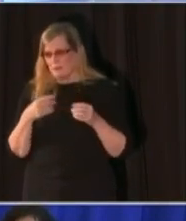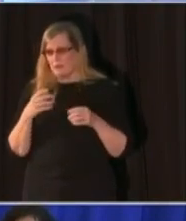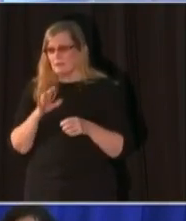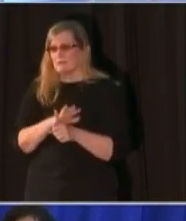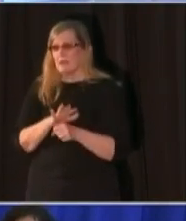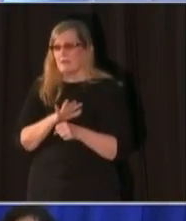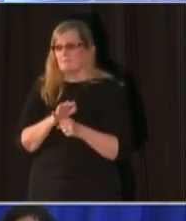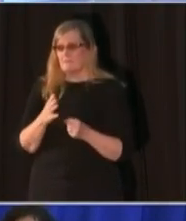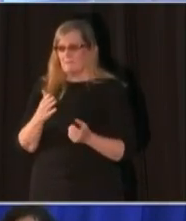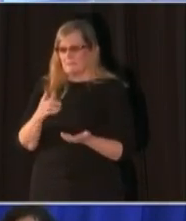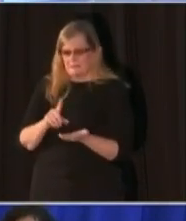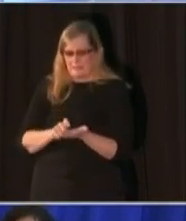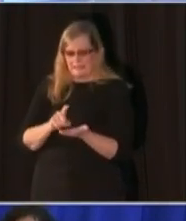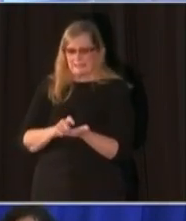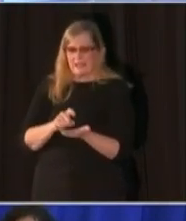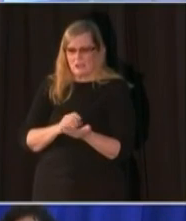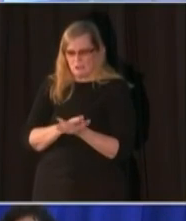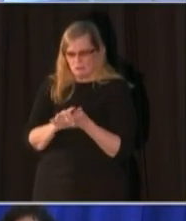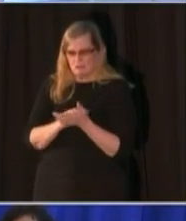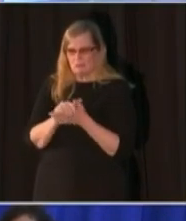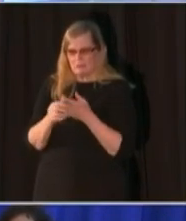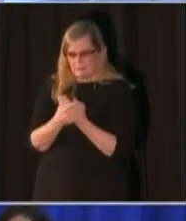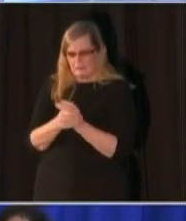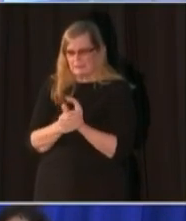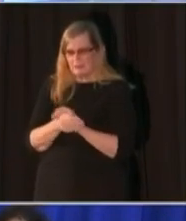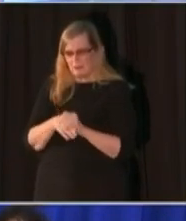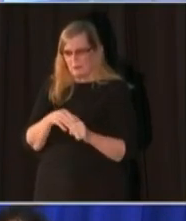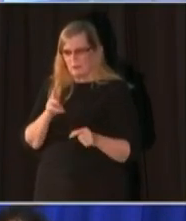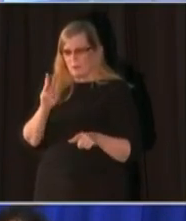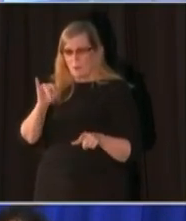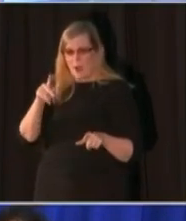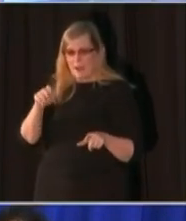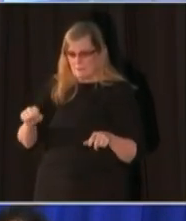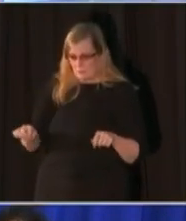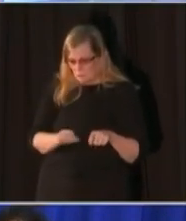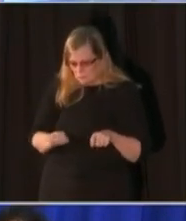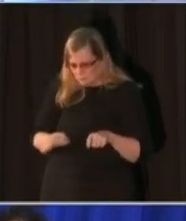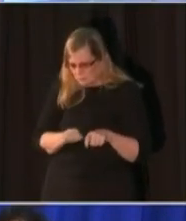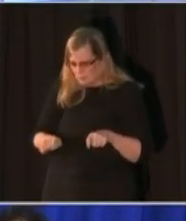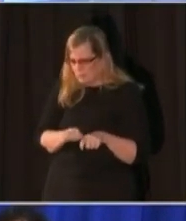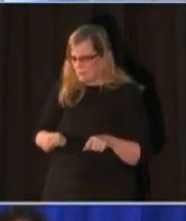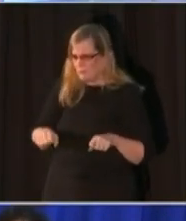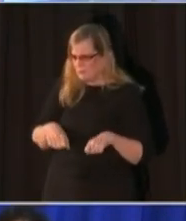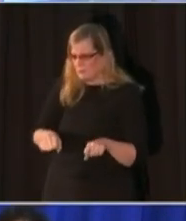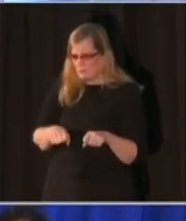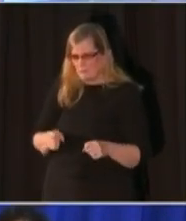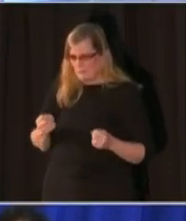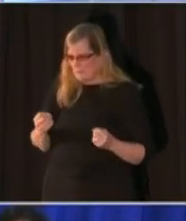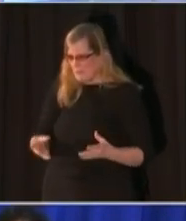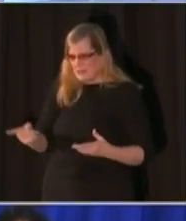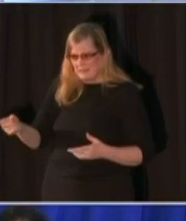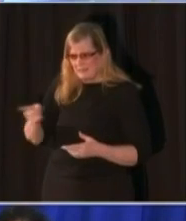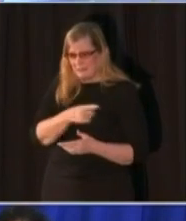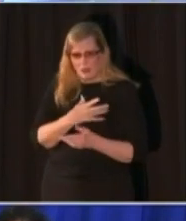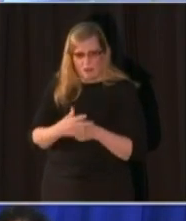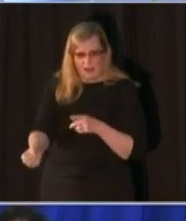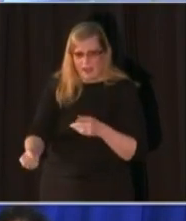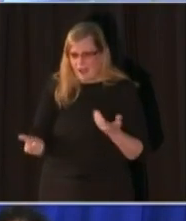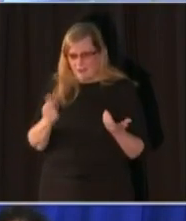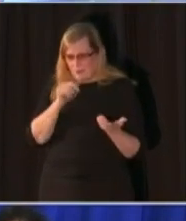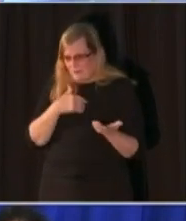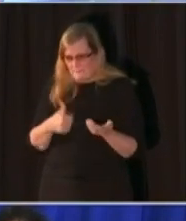and disinfecting wipes at all entry and exit ways throughout the store. Many stores don't have the same shortages that we do in getting that